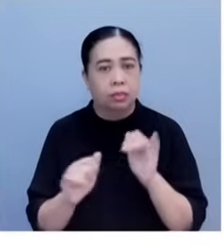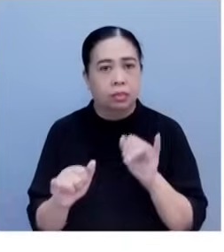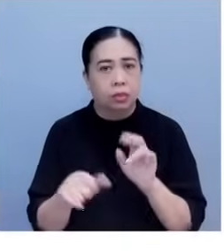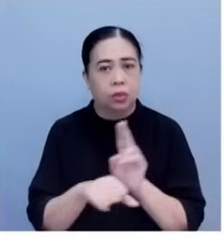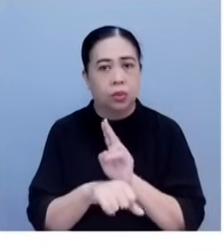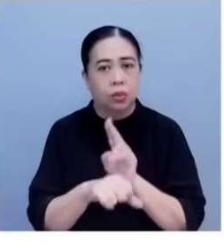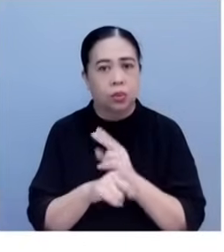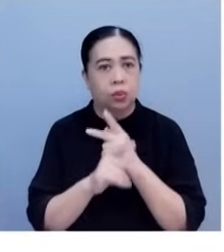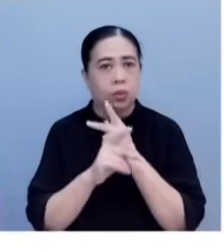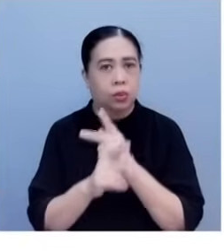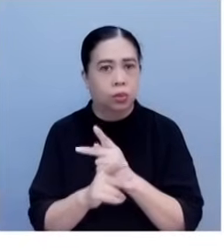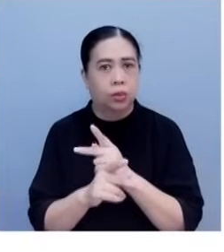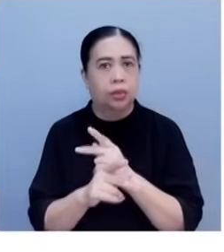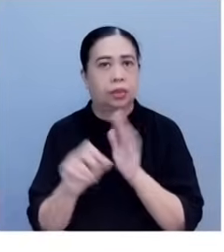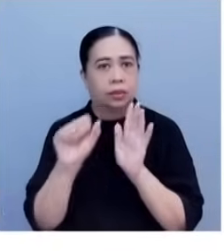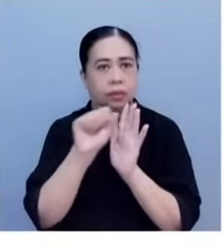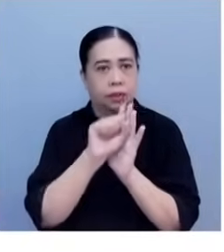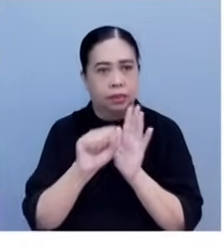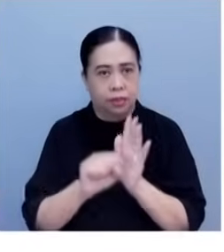to protect the state.